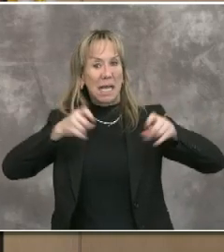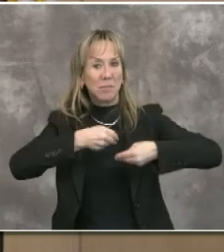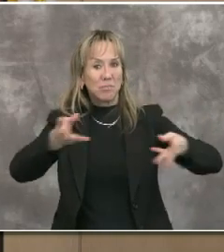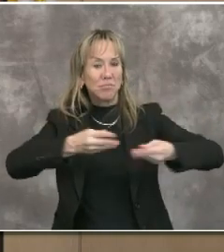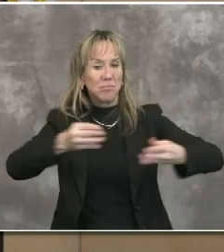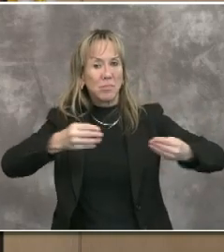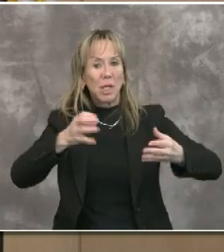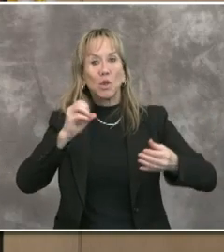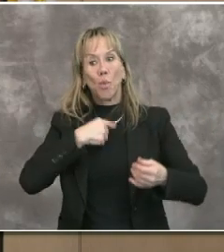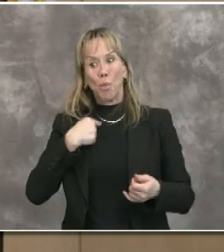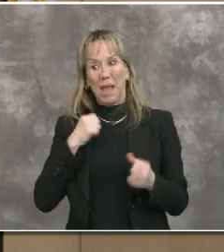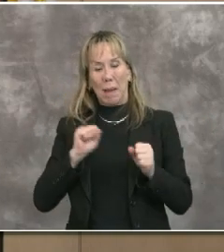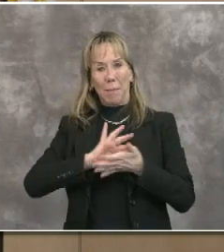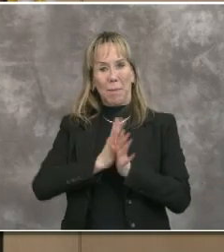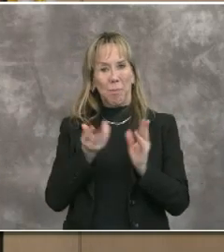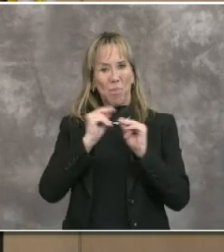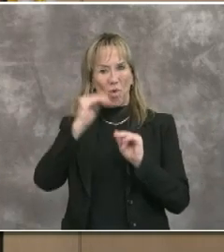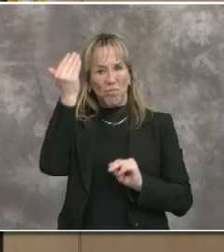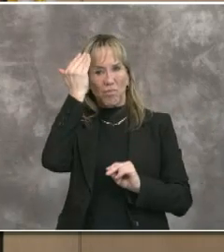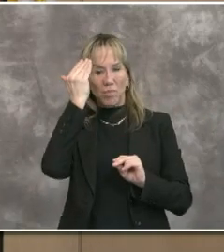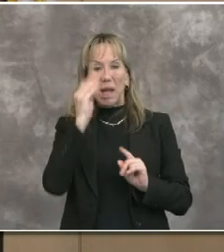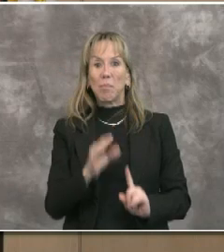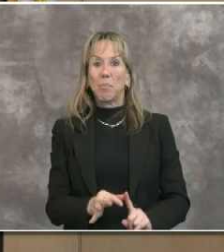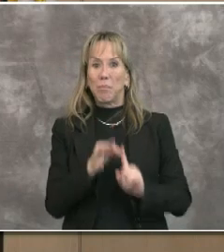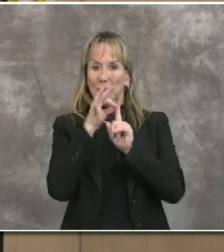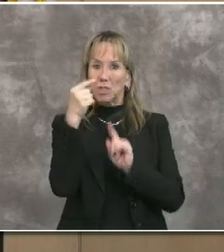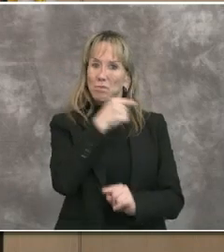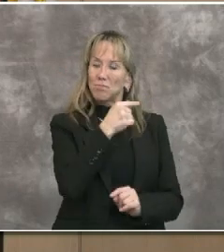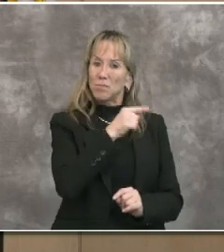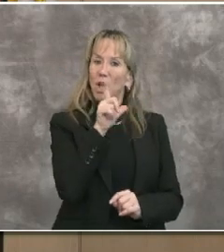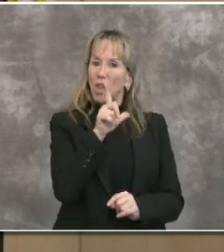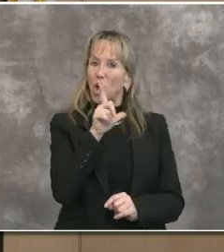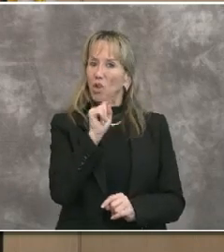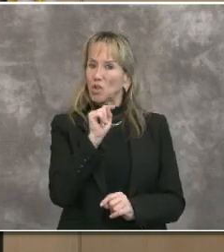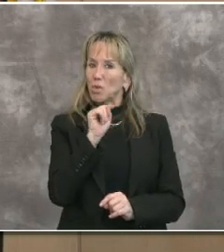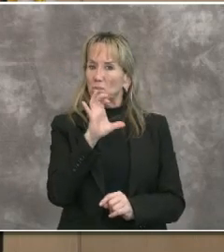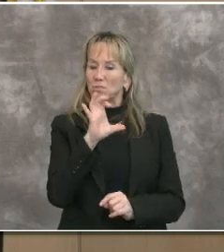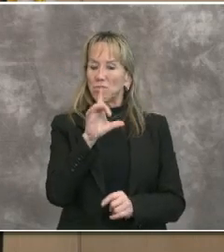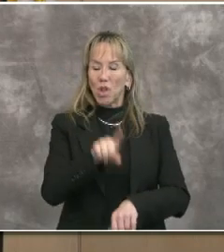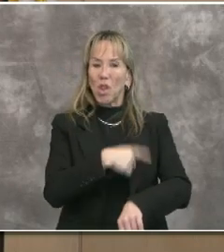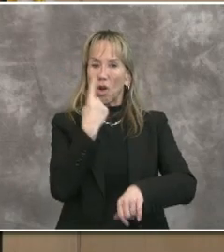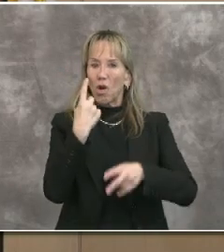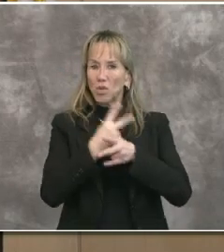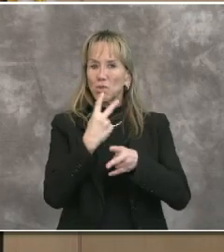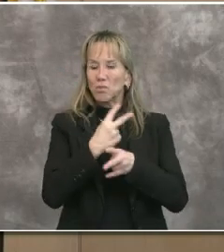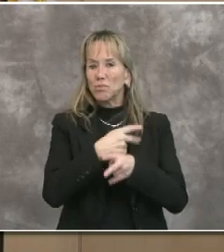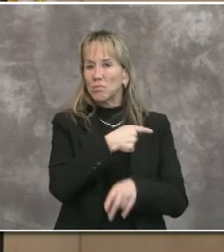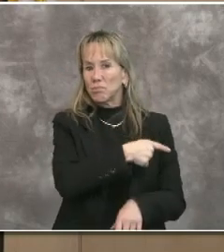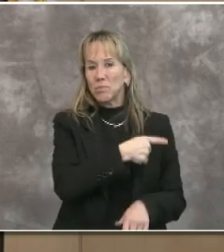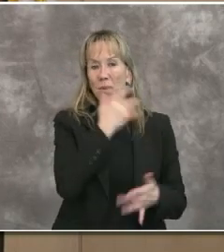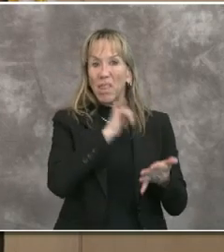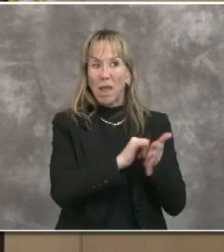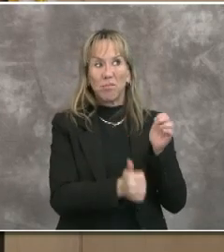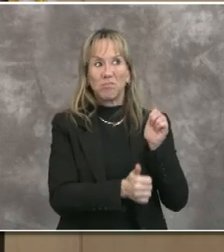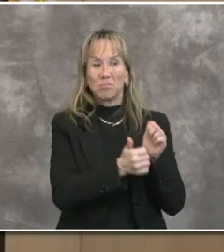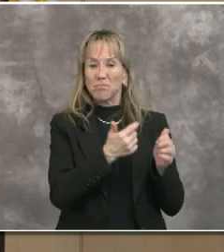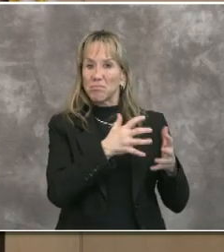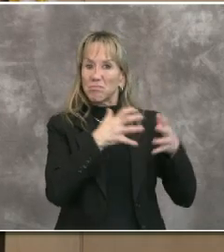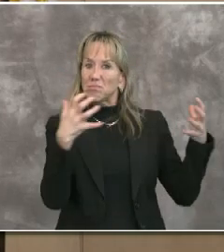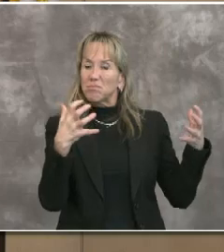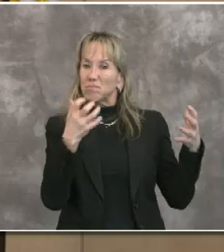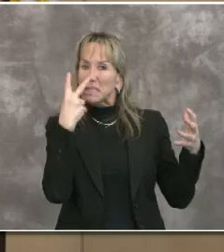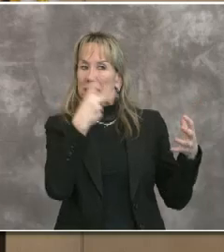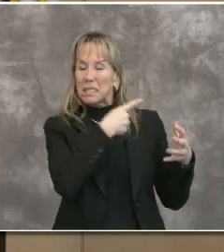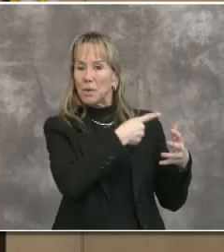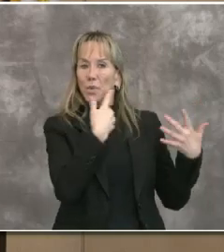more aware, particularly in the long-term care facility, because that's where a large number of our cases have been seen, both in